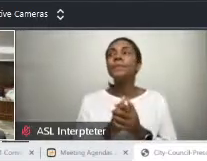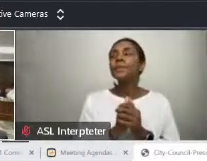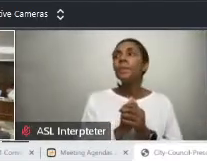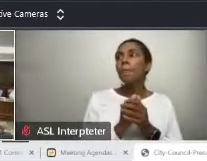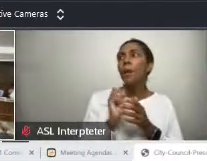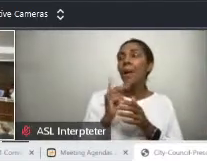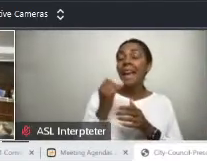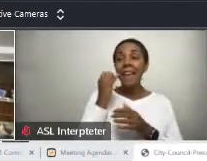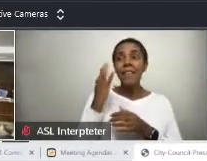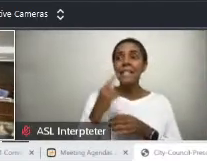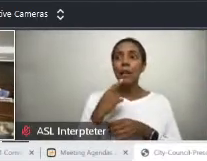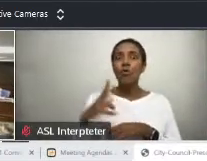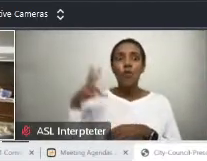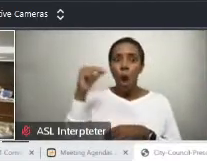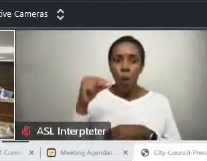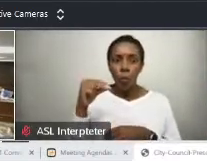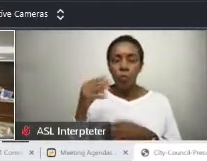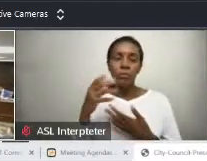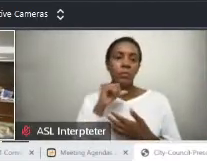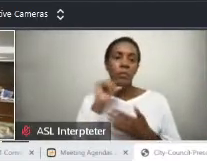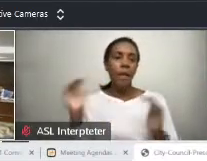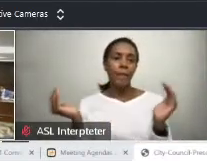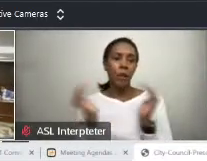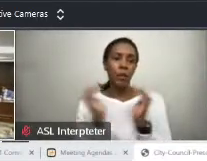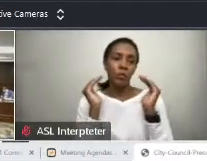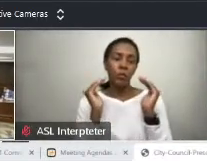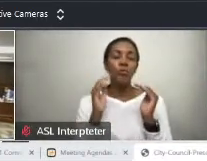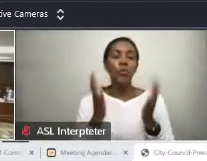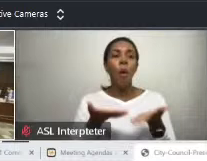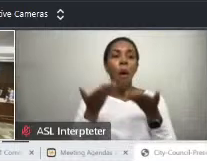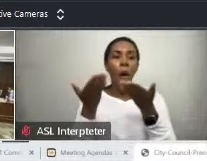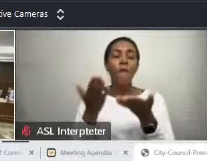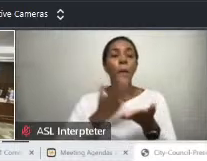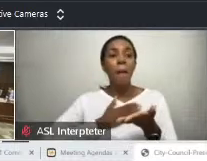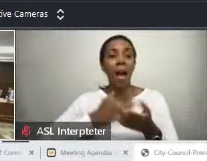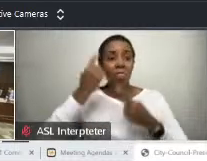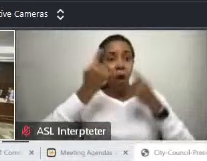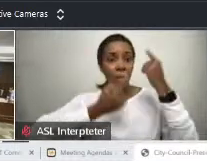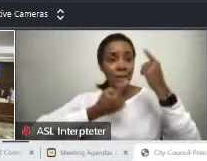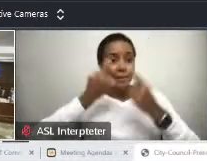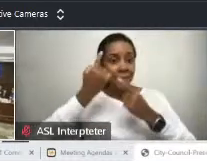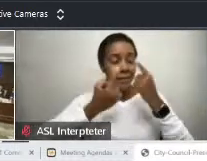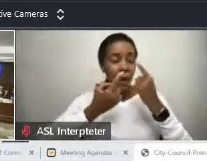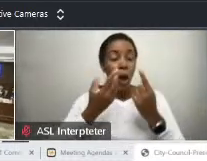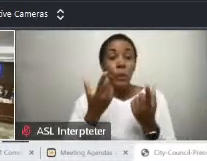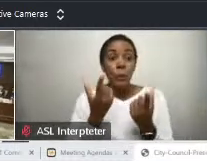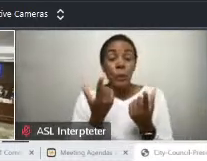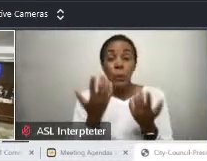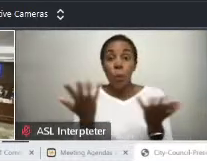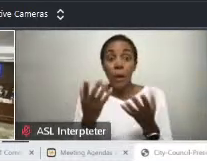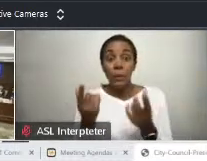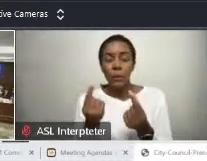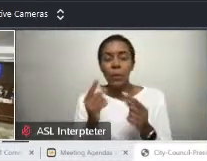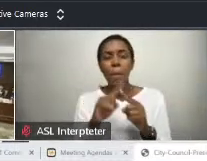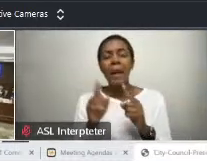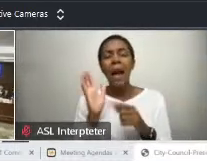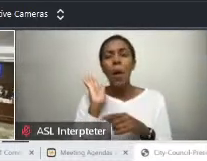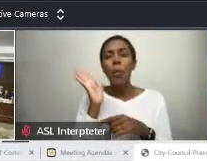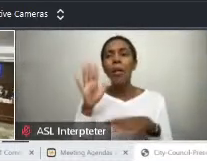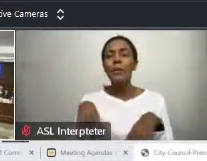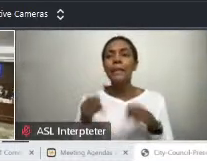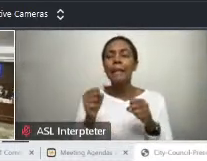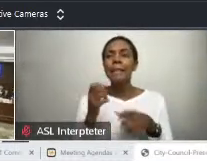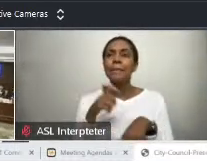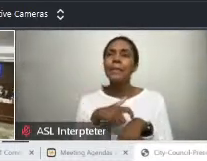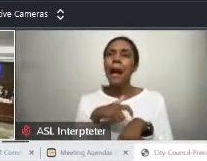we shouldn't do this, it would be unfair for me to not offer like my thoughts on that. And I'll take time between now and